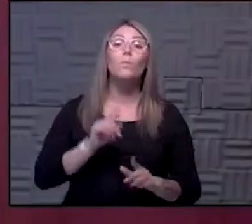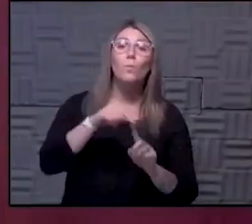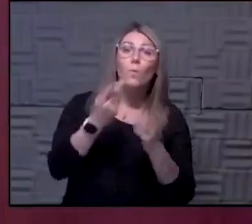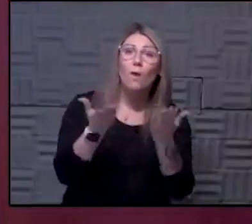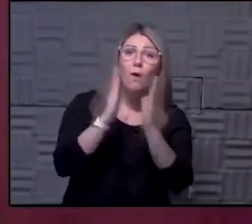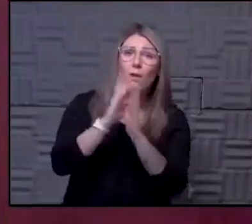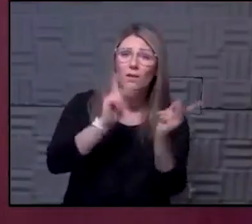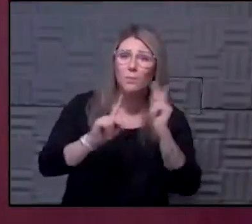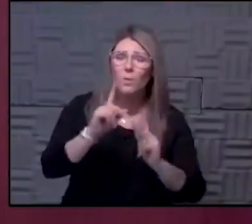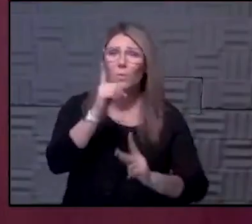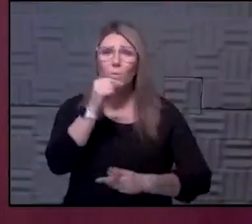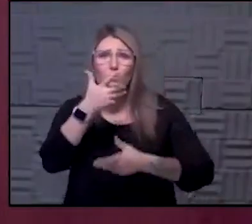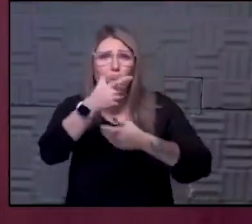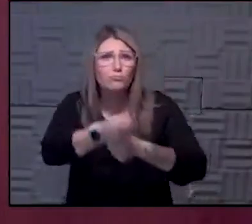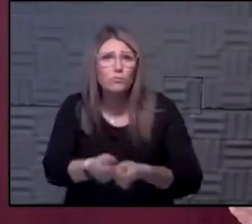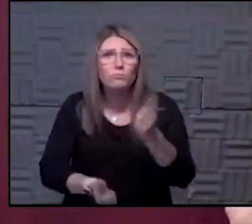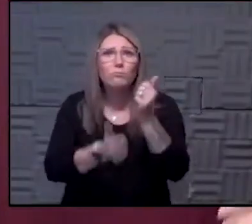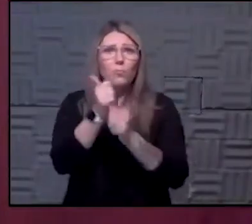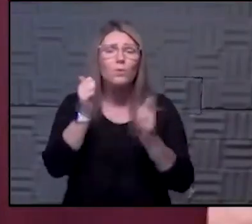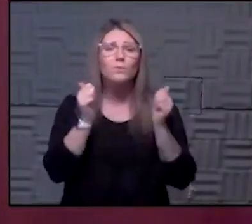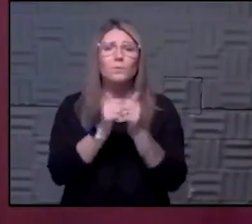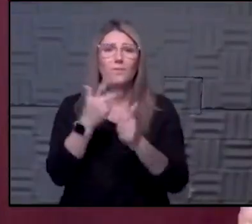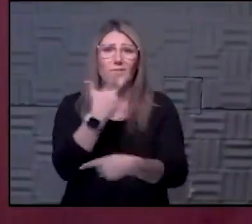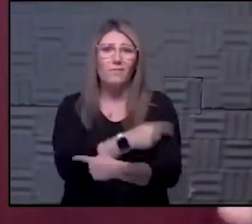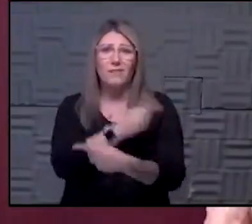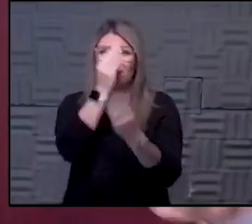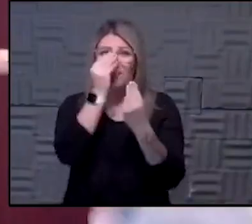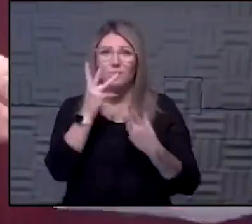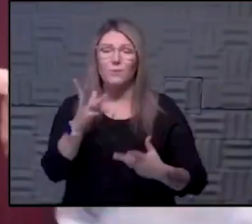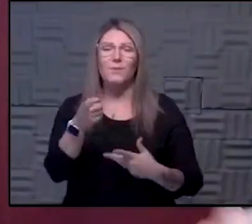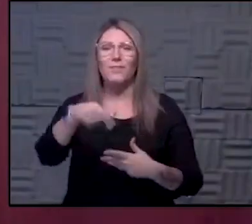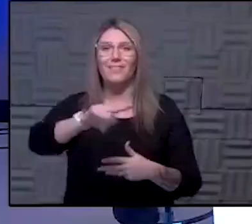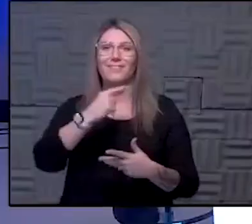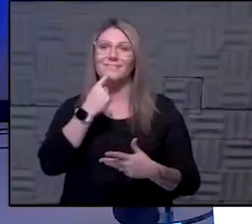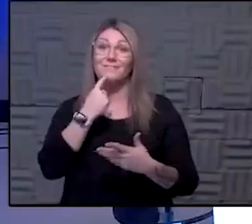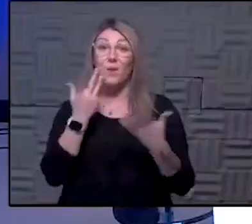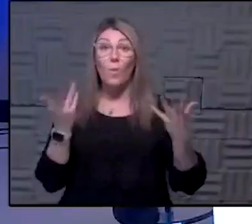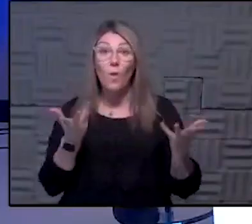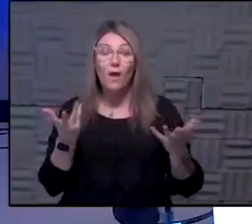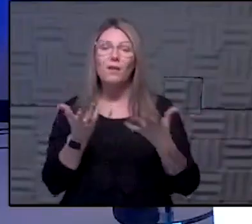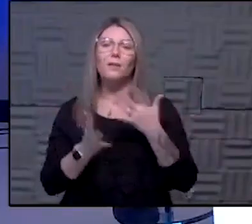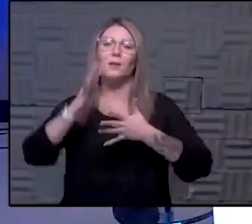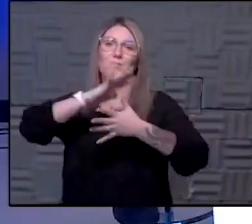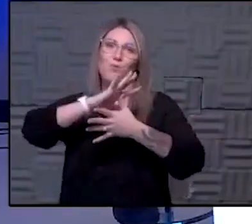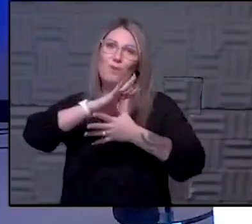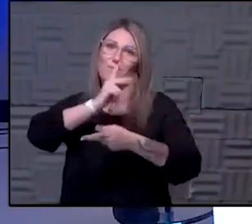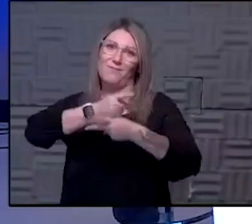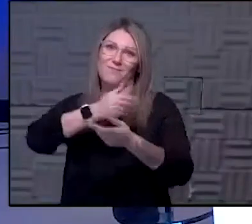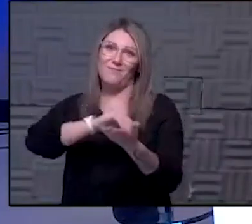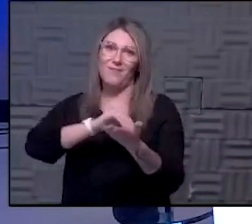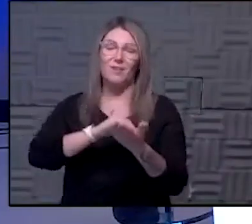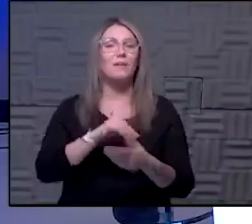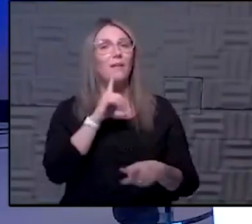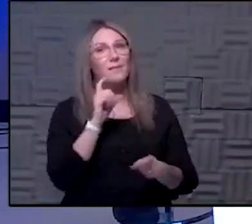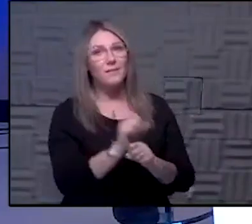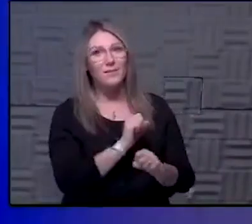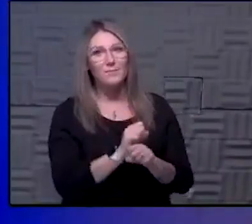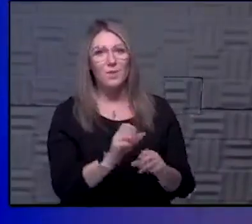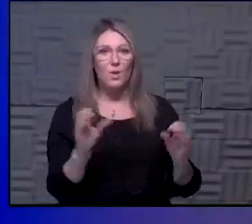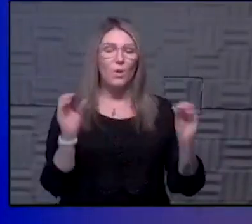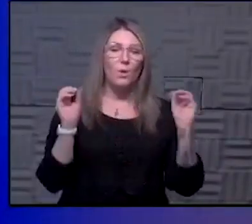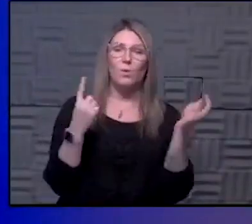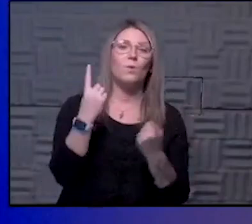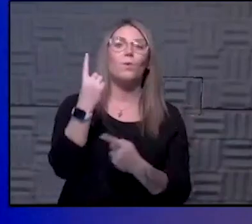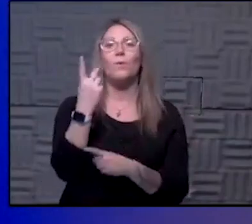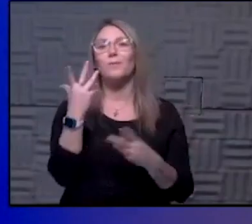people, who do you trust most about vaccine information, they say their primary care physician. Yeah, absolutely. And I think once, nobody was clamoring for